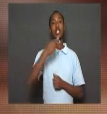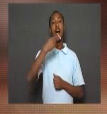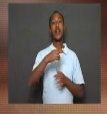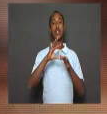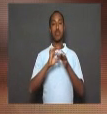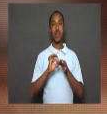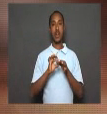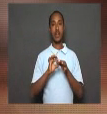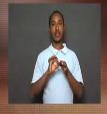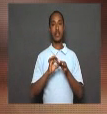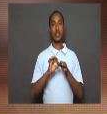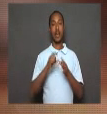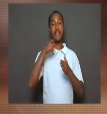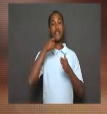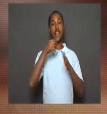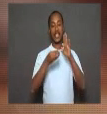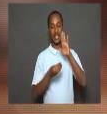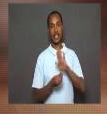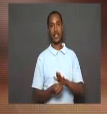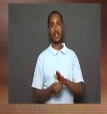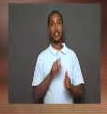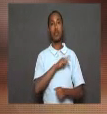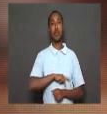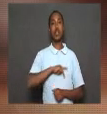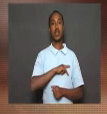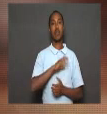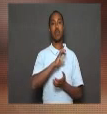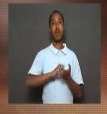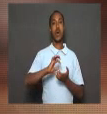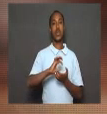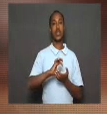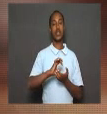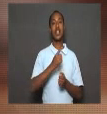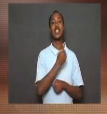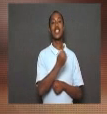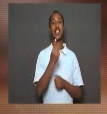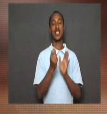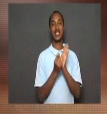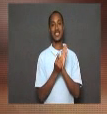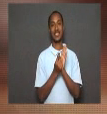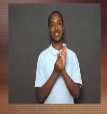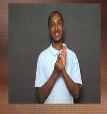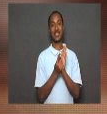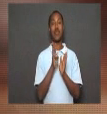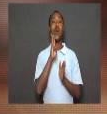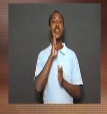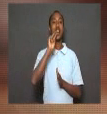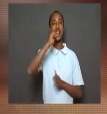Hydrogen bonding affects the properties of compounds such as water,